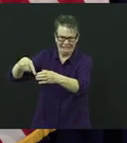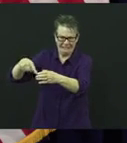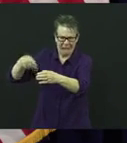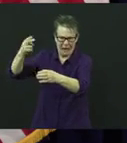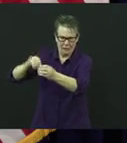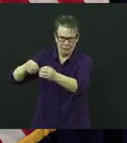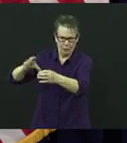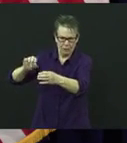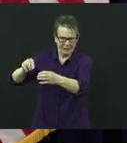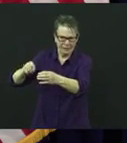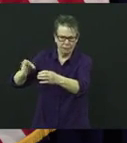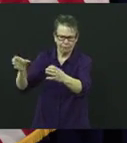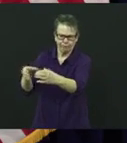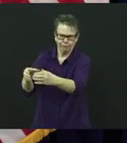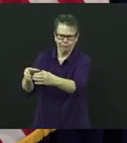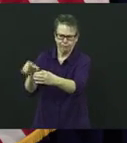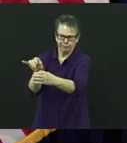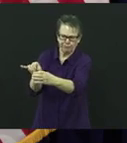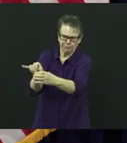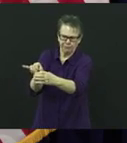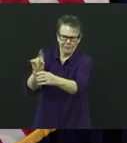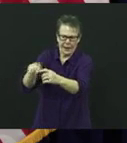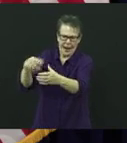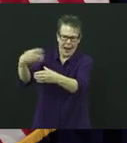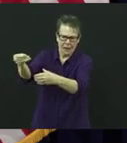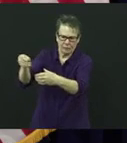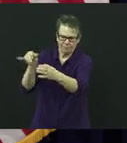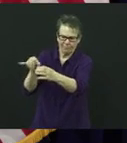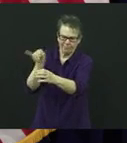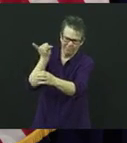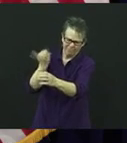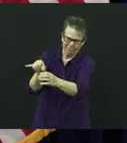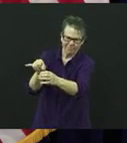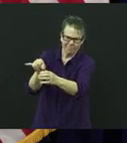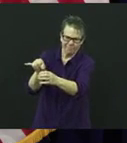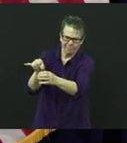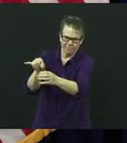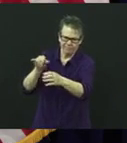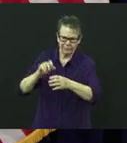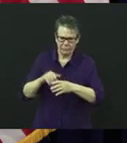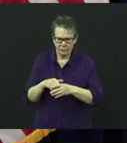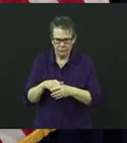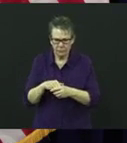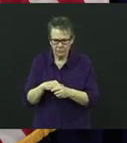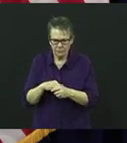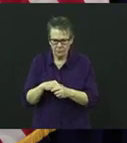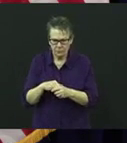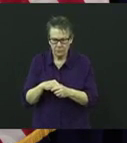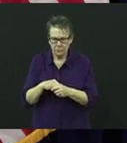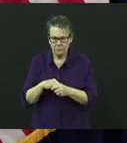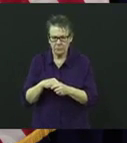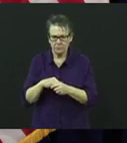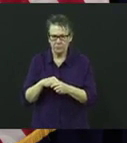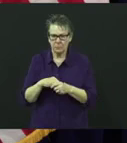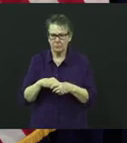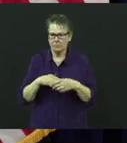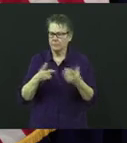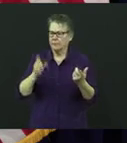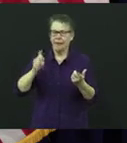that supersedes all others, and it's ours. So it's the state. There's no question about that. And Pat literally has the ability, with